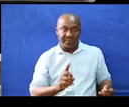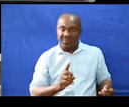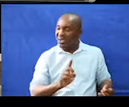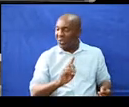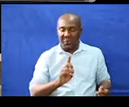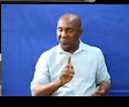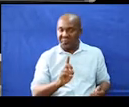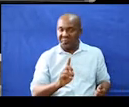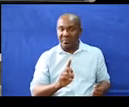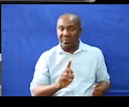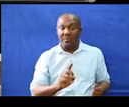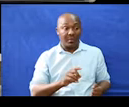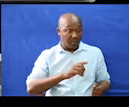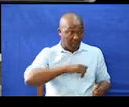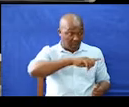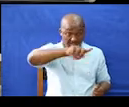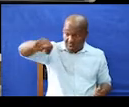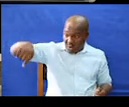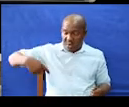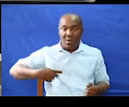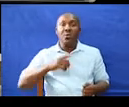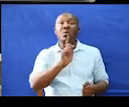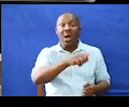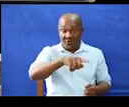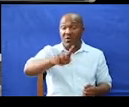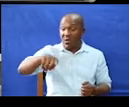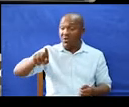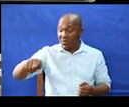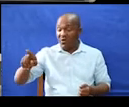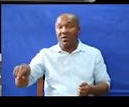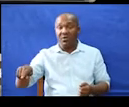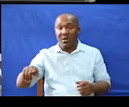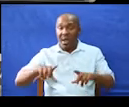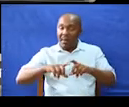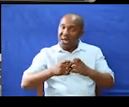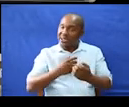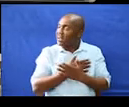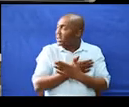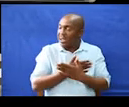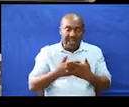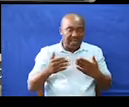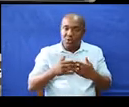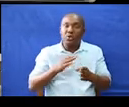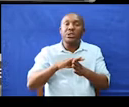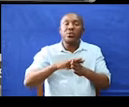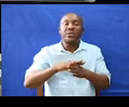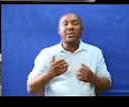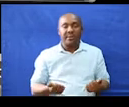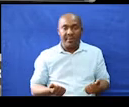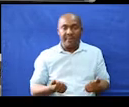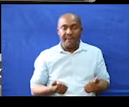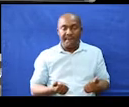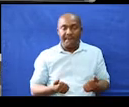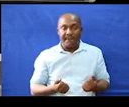no. We have the appendix, though it is not used. And